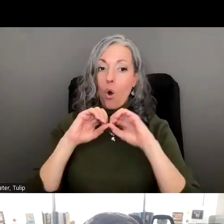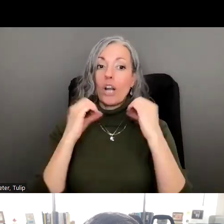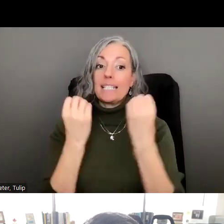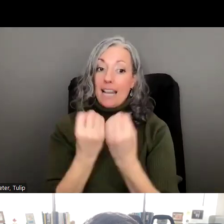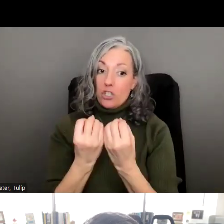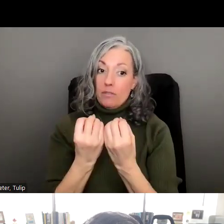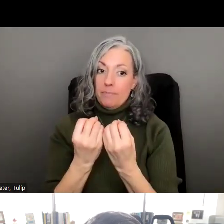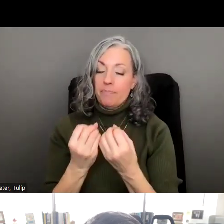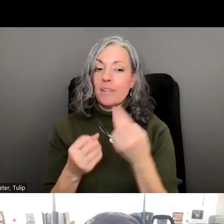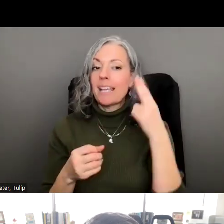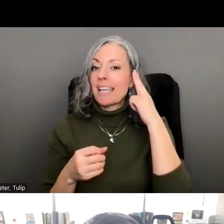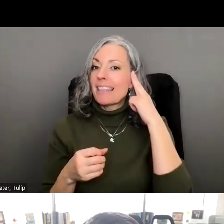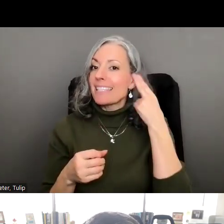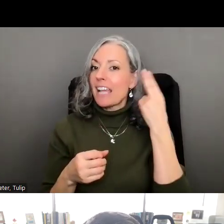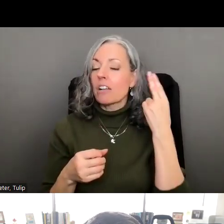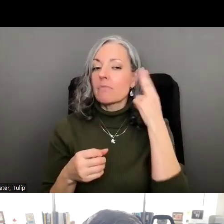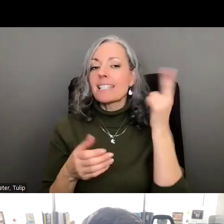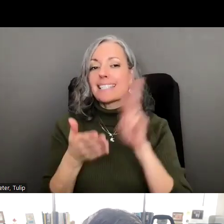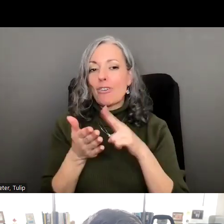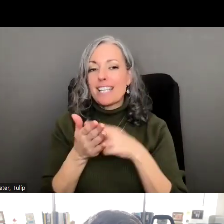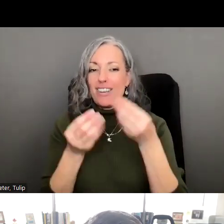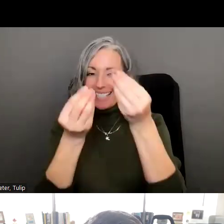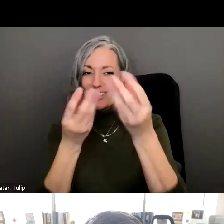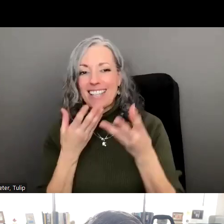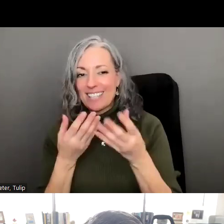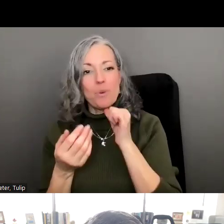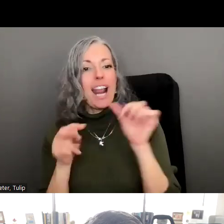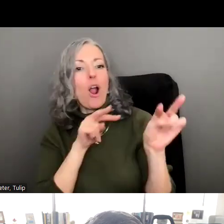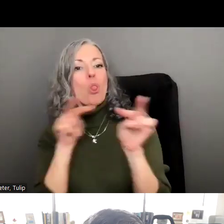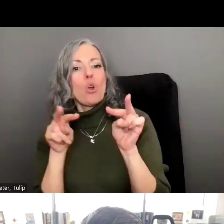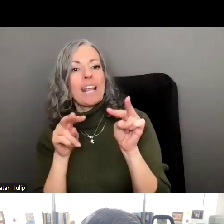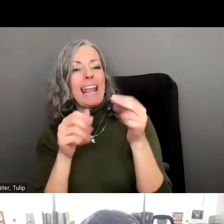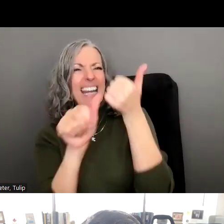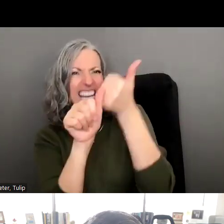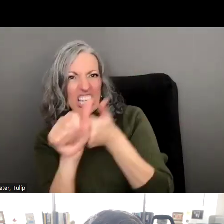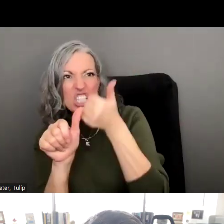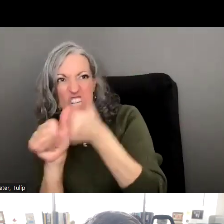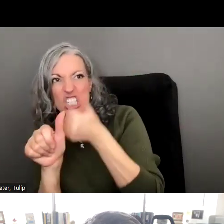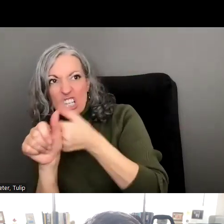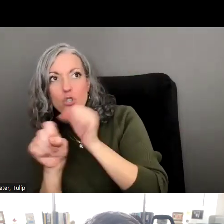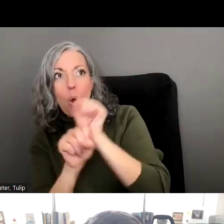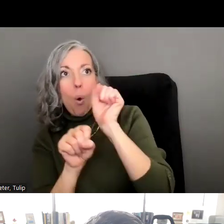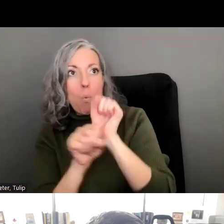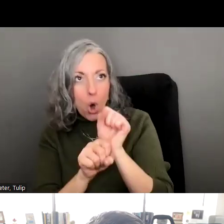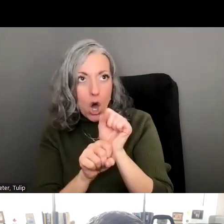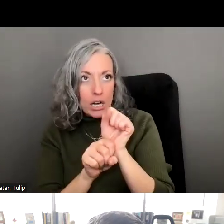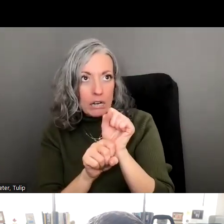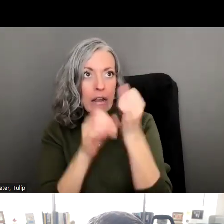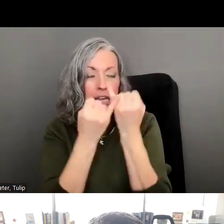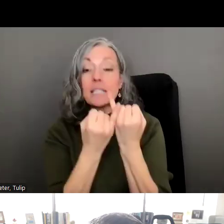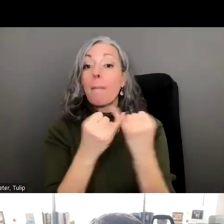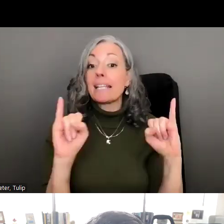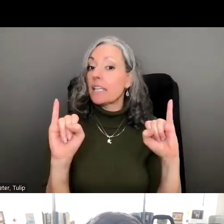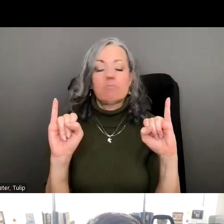the secretary often tells us, we cannot look at these pieces or this work in silos or independent of each